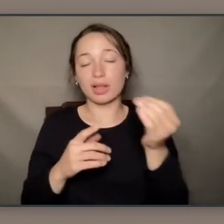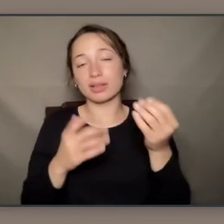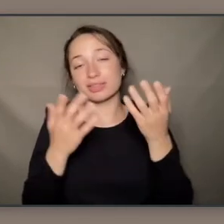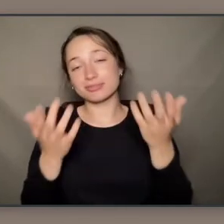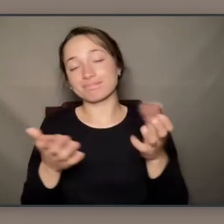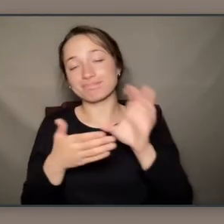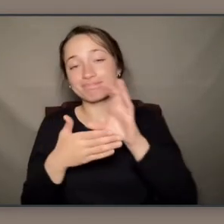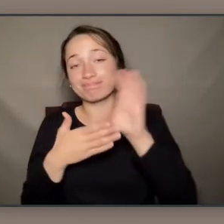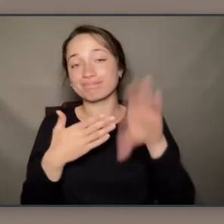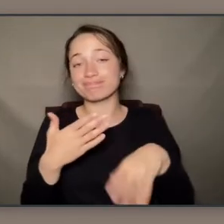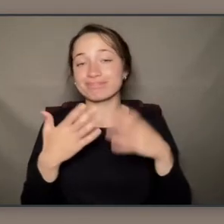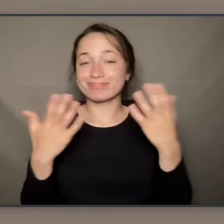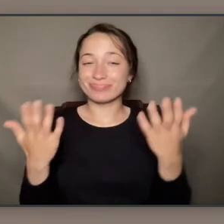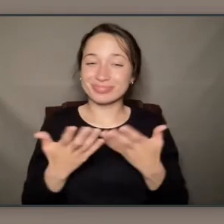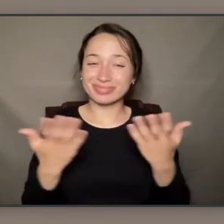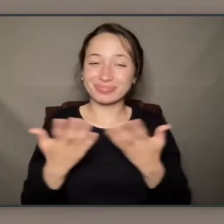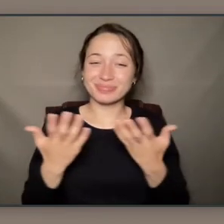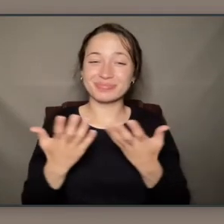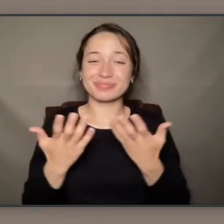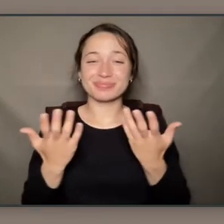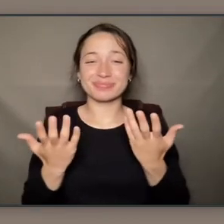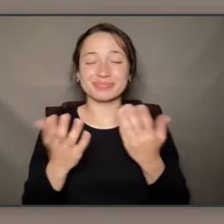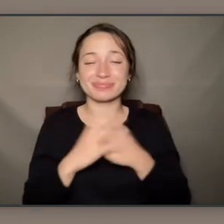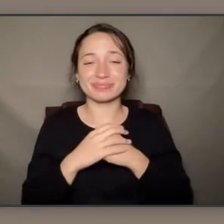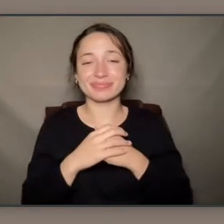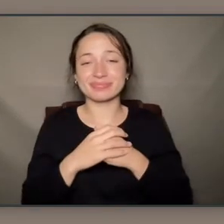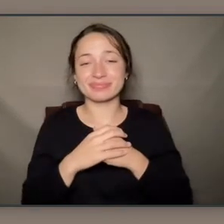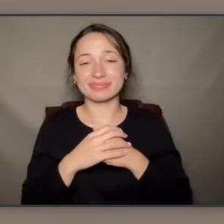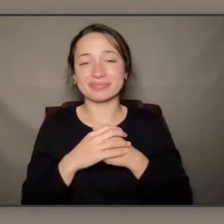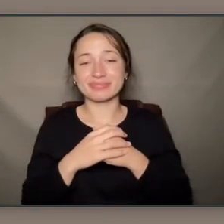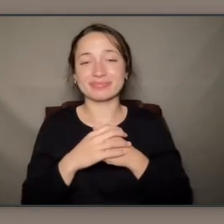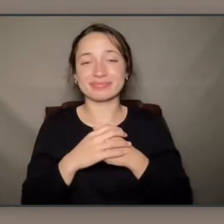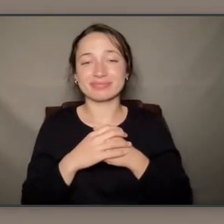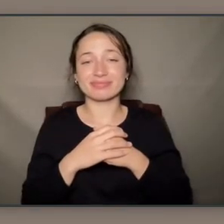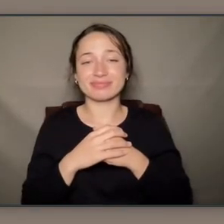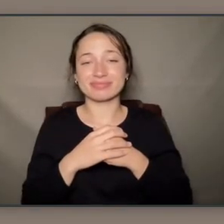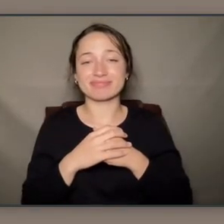aspects of their culture, and consequently,